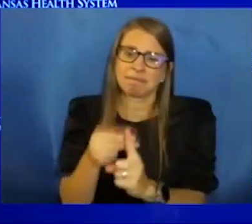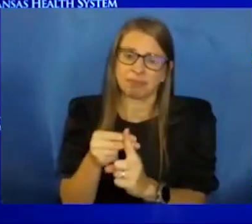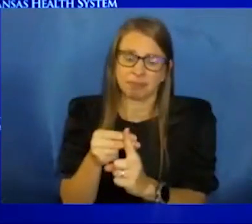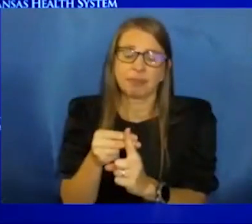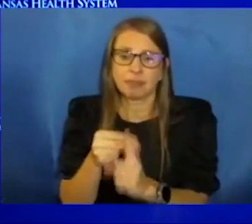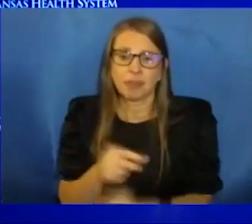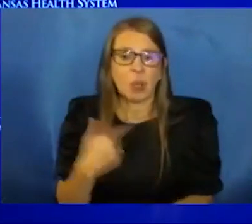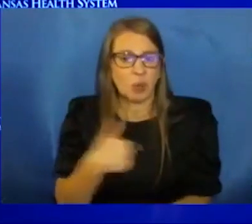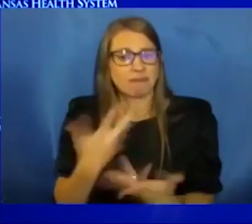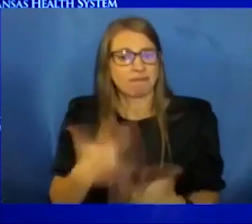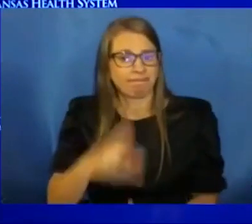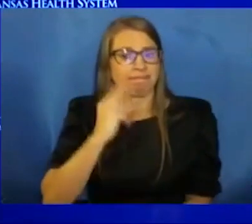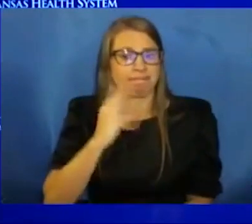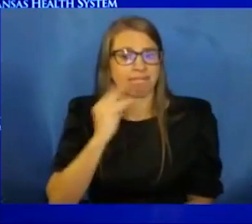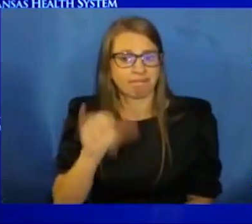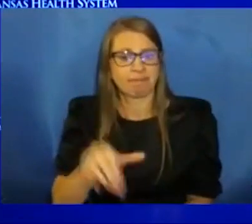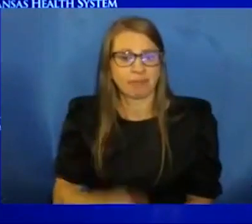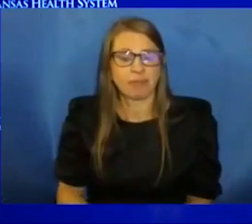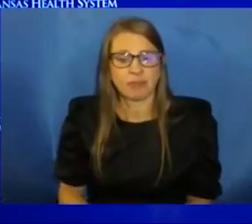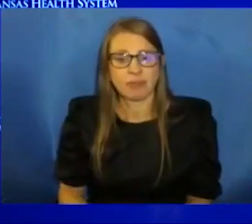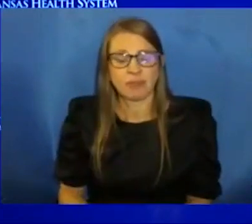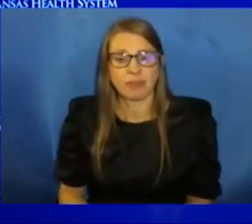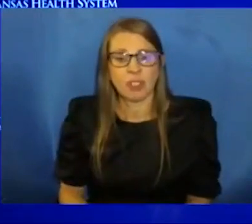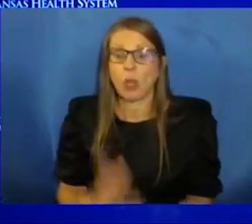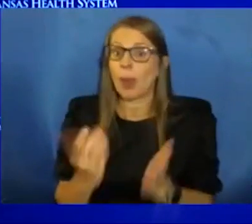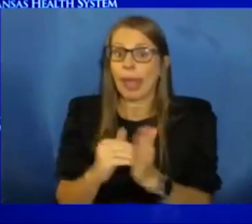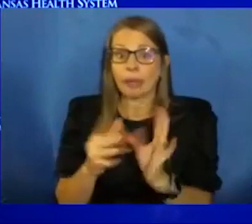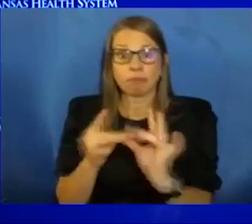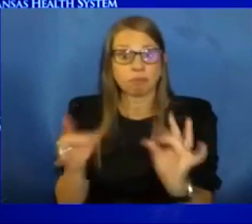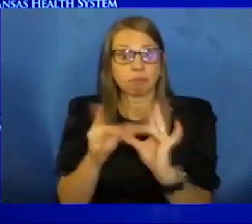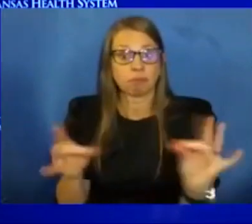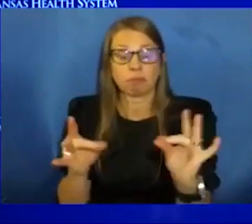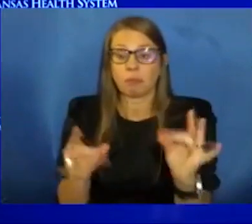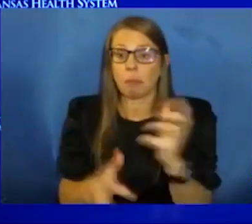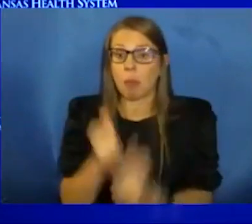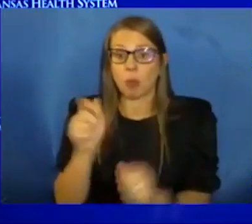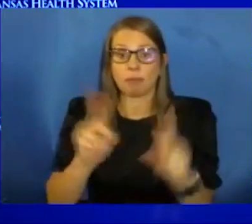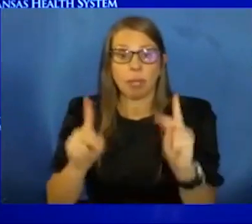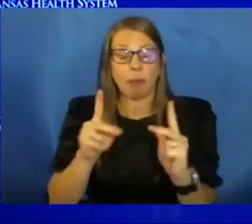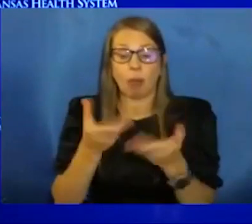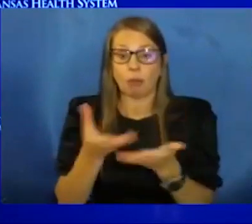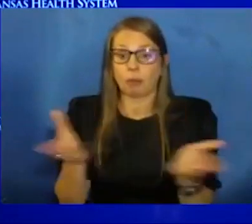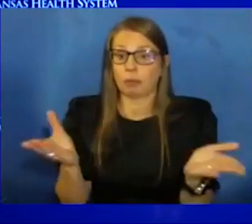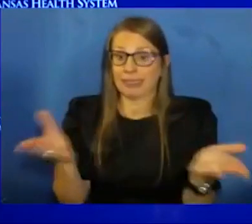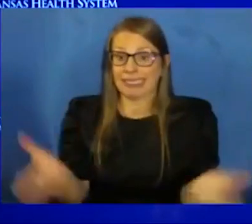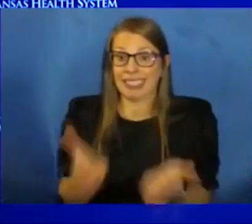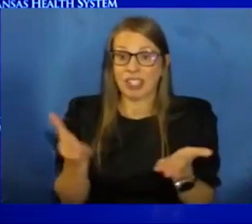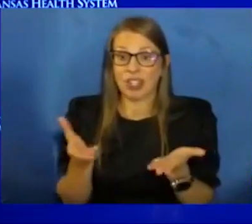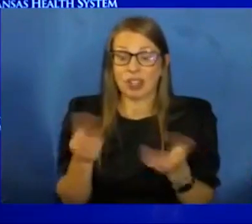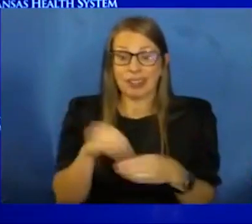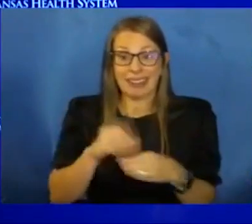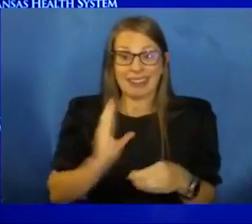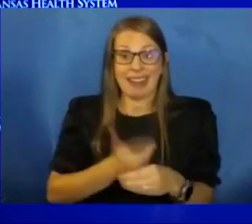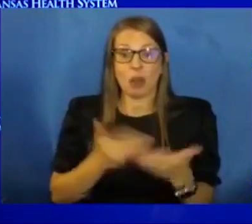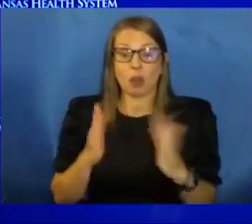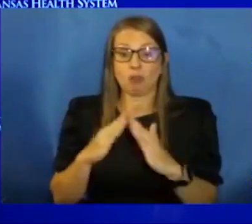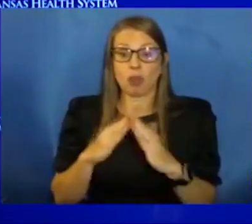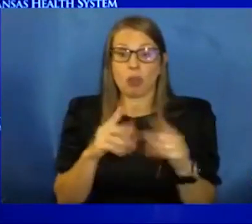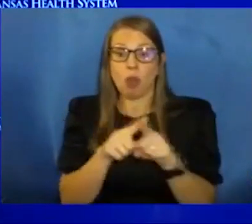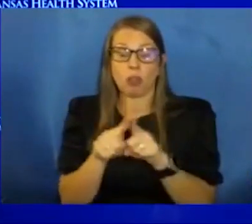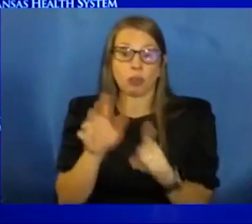doing. The vaccine continues to provide good protection for you against going to the hospital,